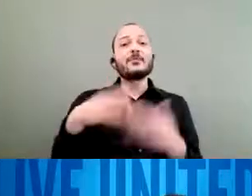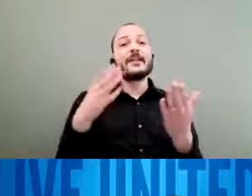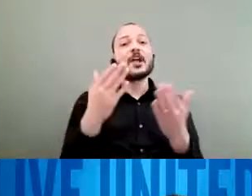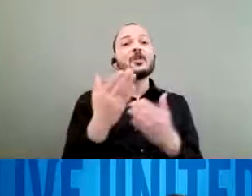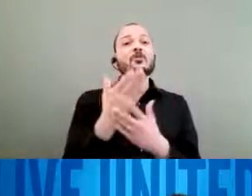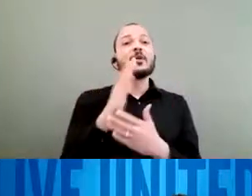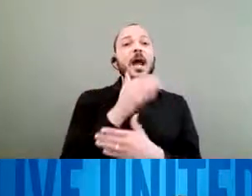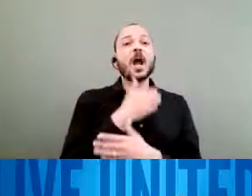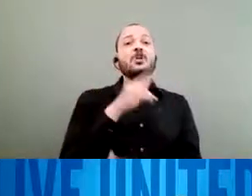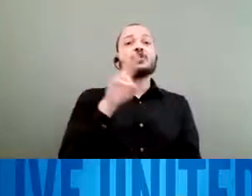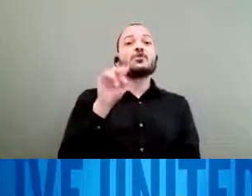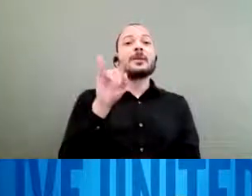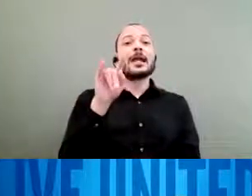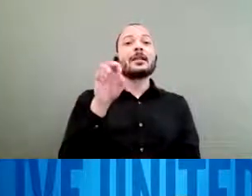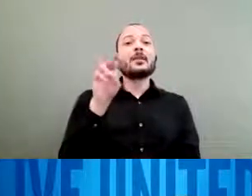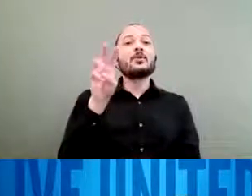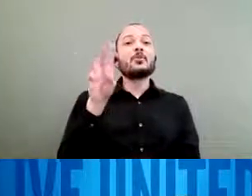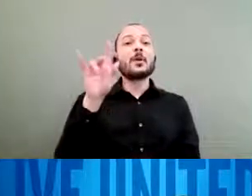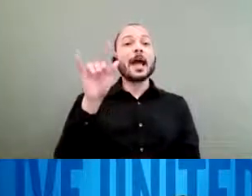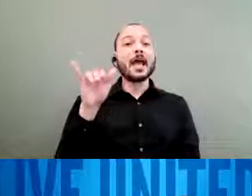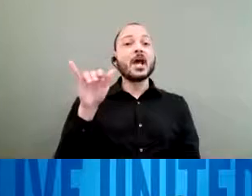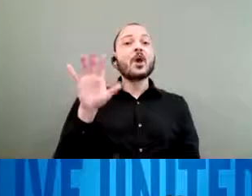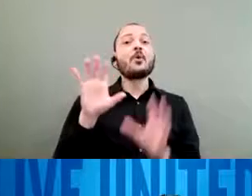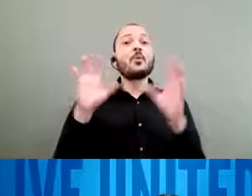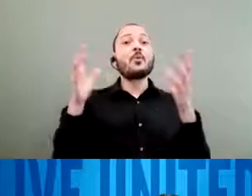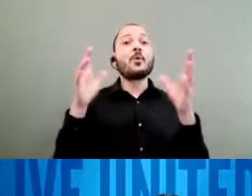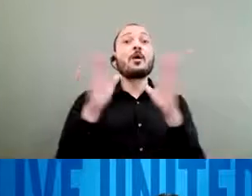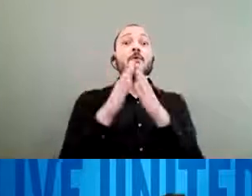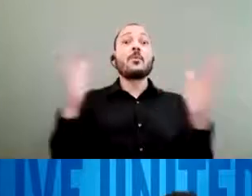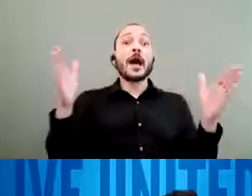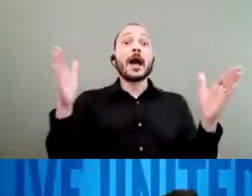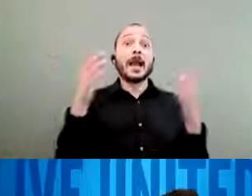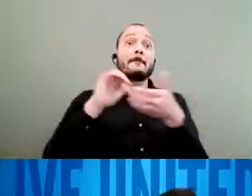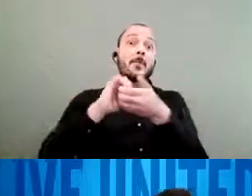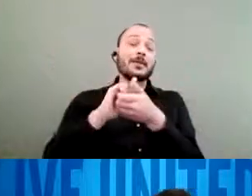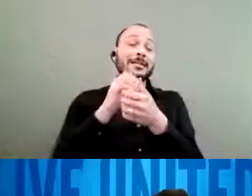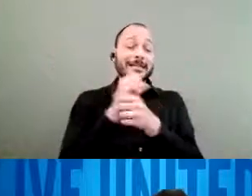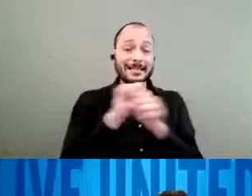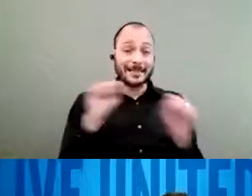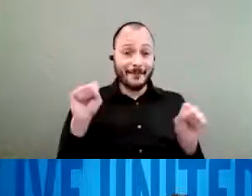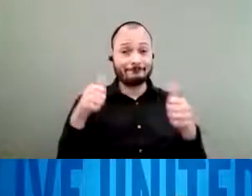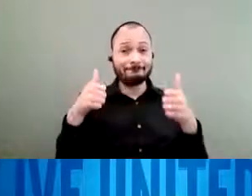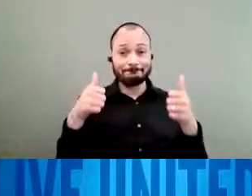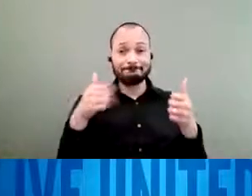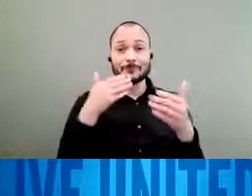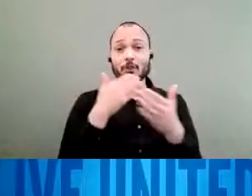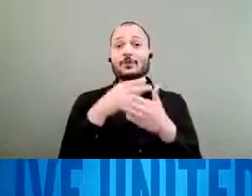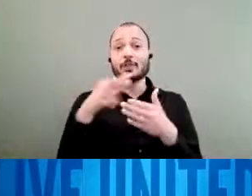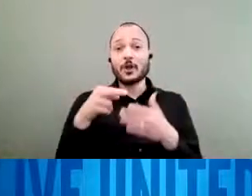worldwide partners. So it's totally safe and gets great results.